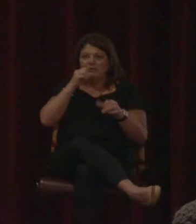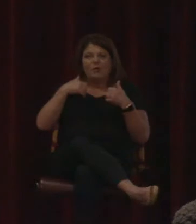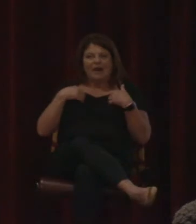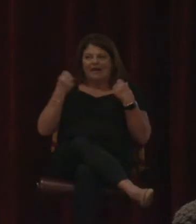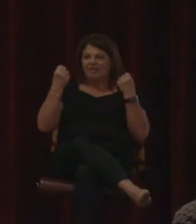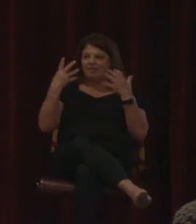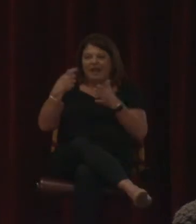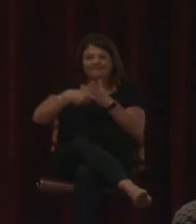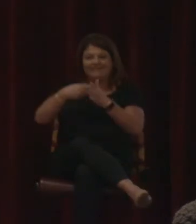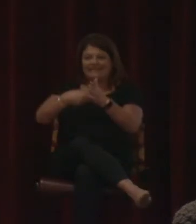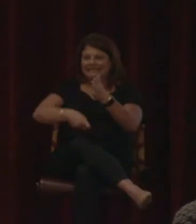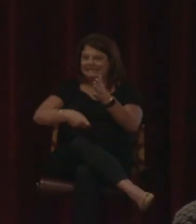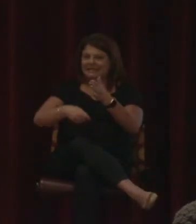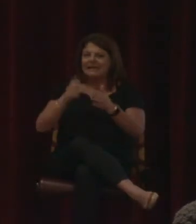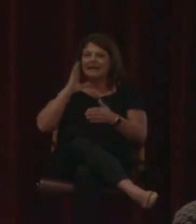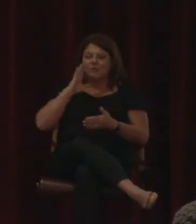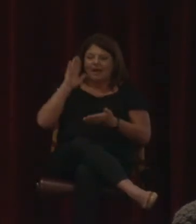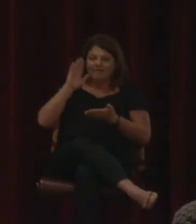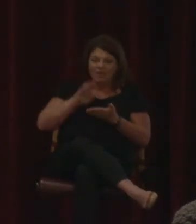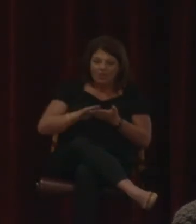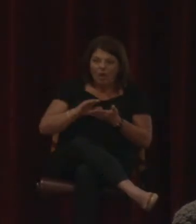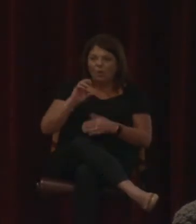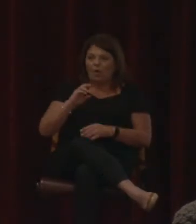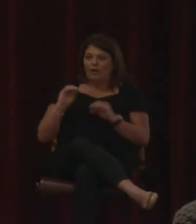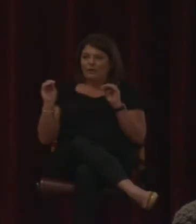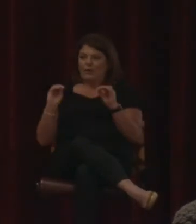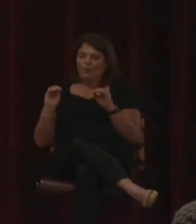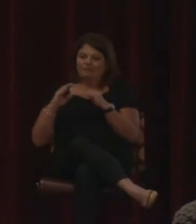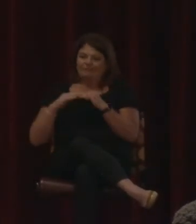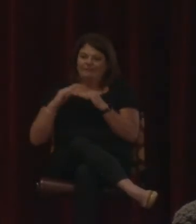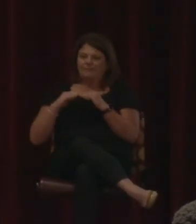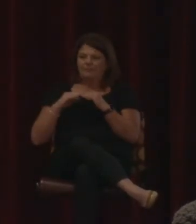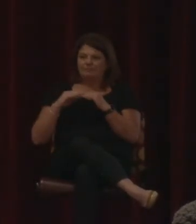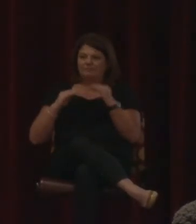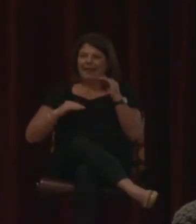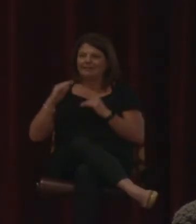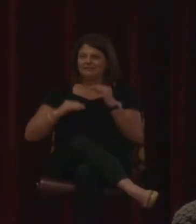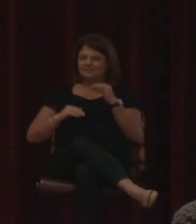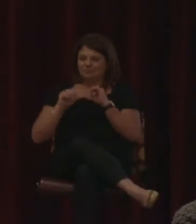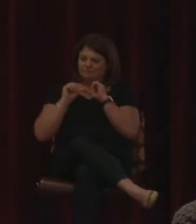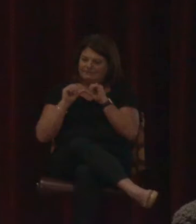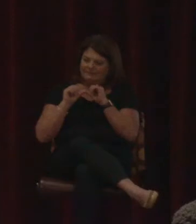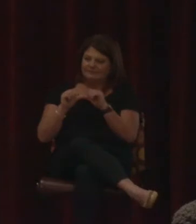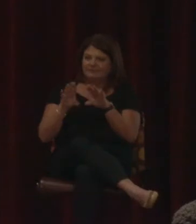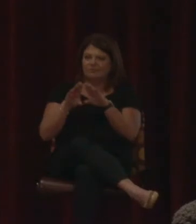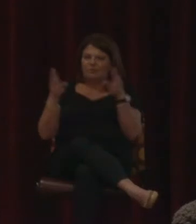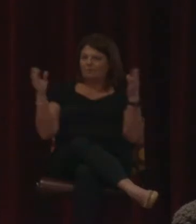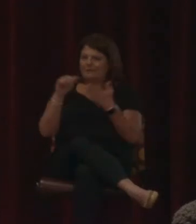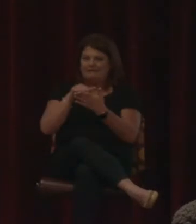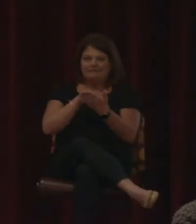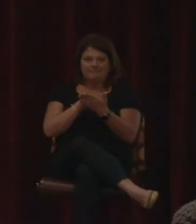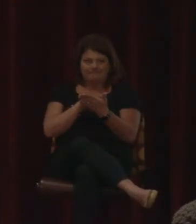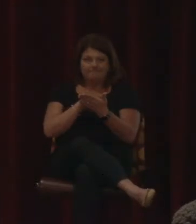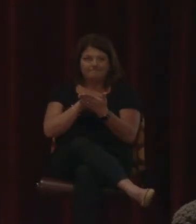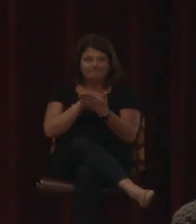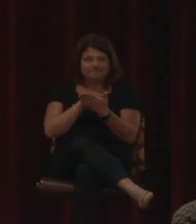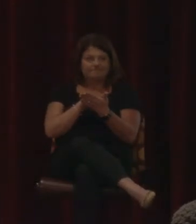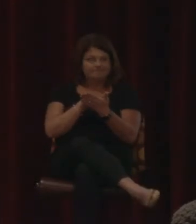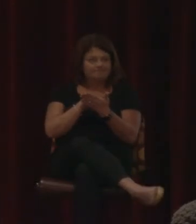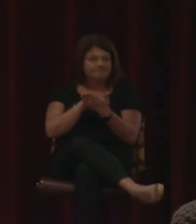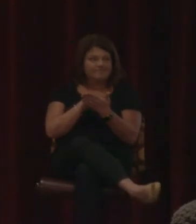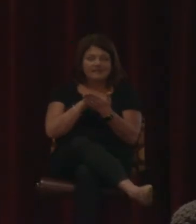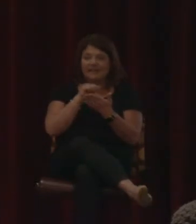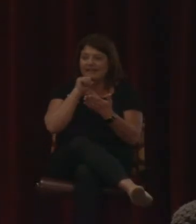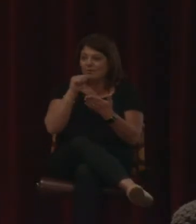any. They'll have very low or no minimum balance to maintain or open the account.